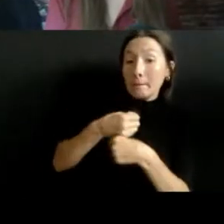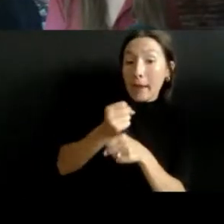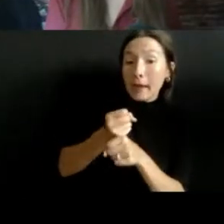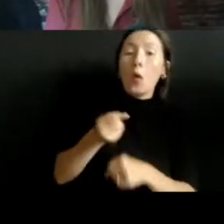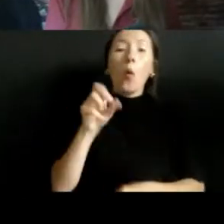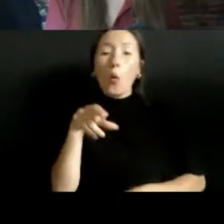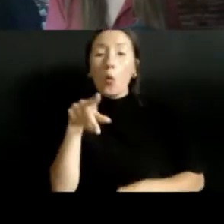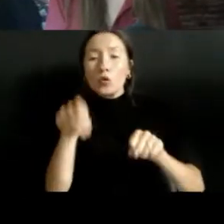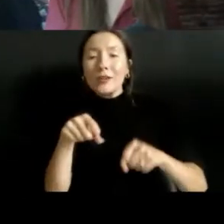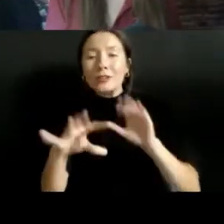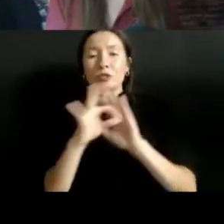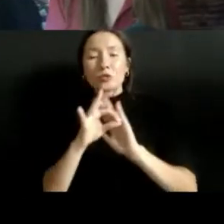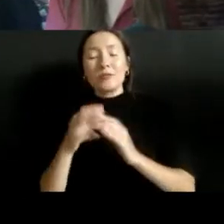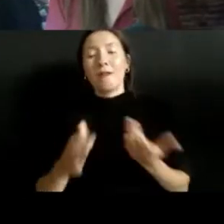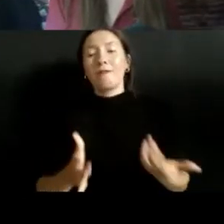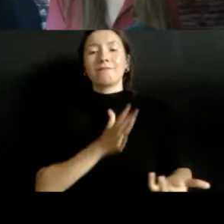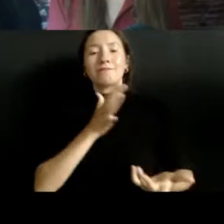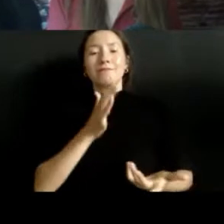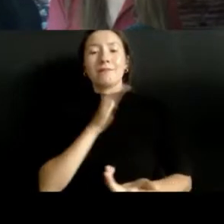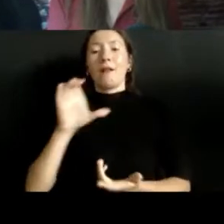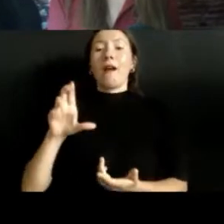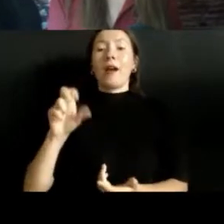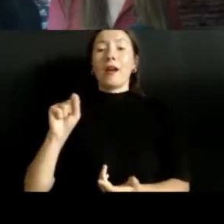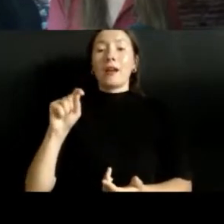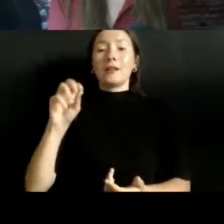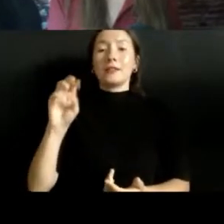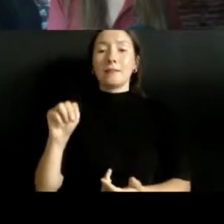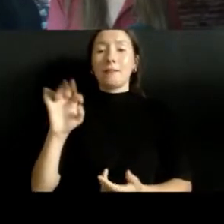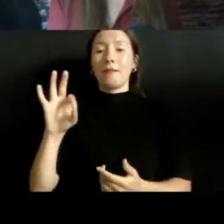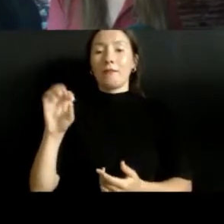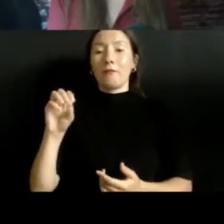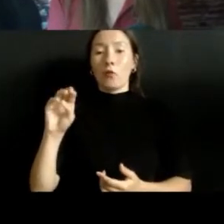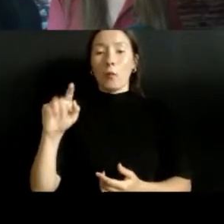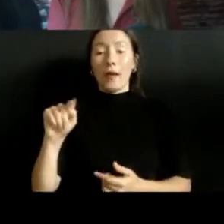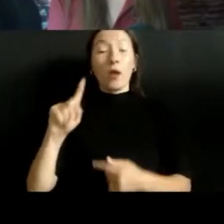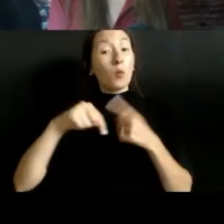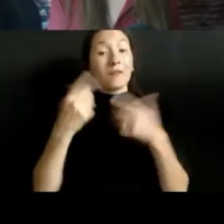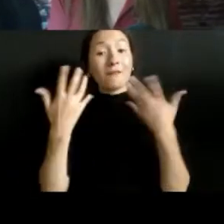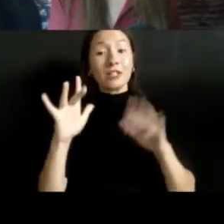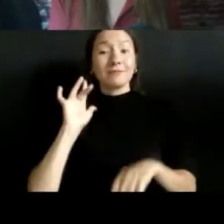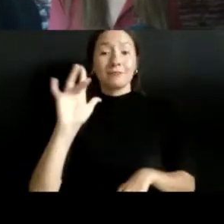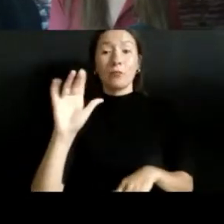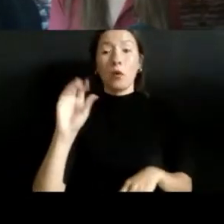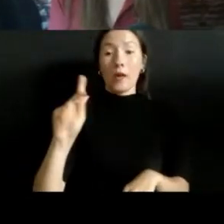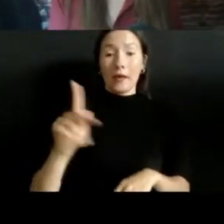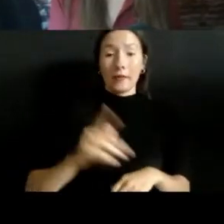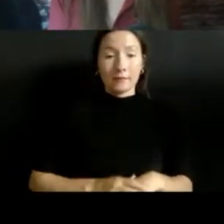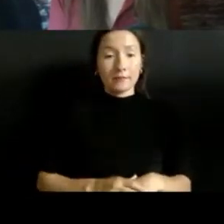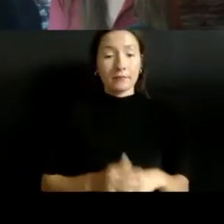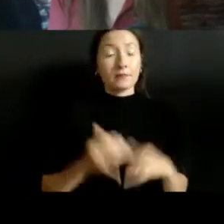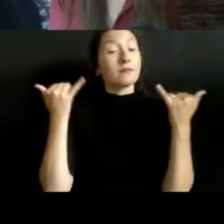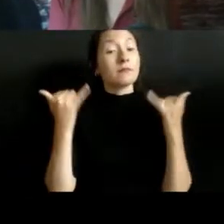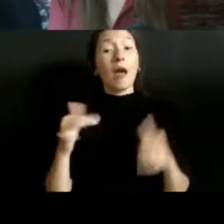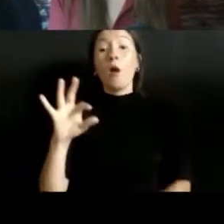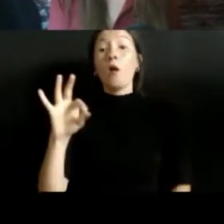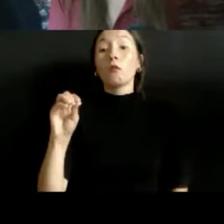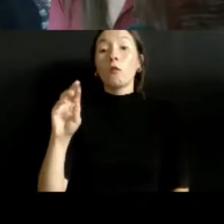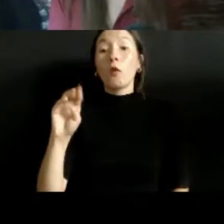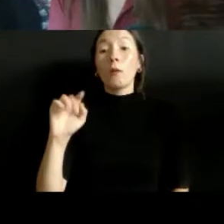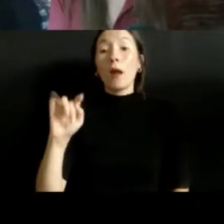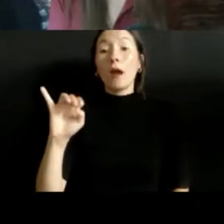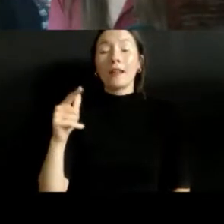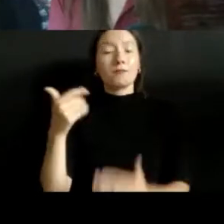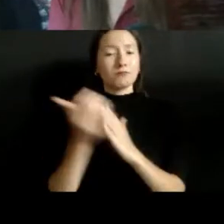format. Once you're done, click OK. Now the formatting is automatically applied